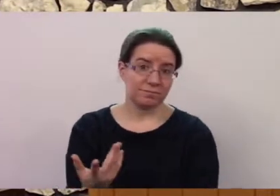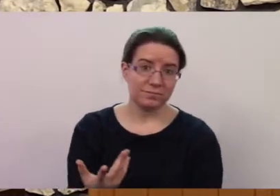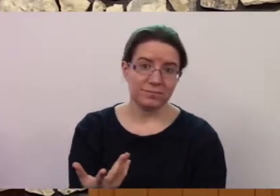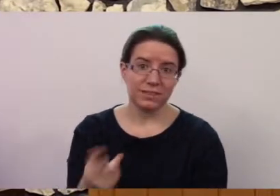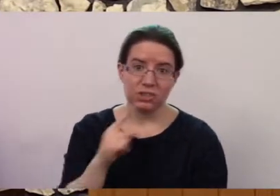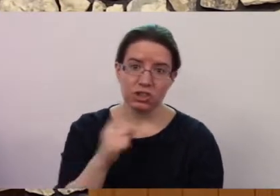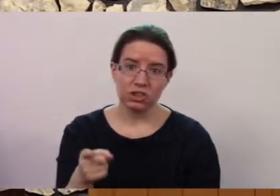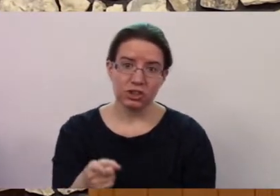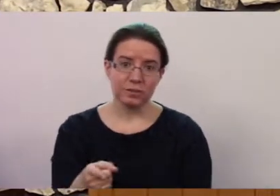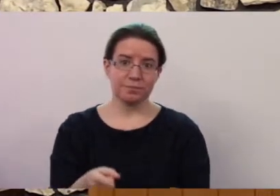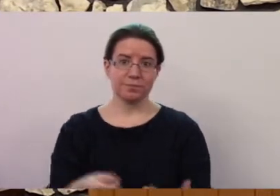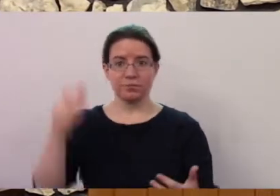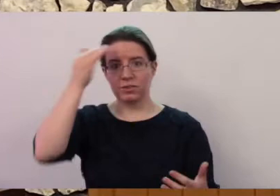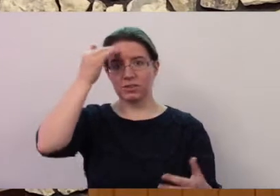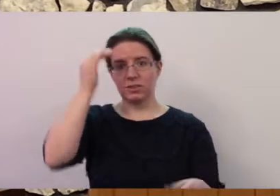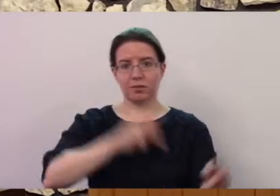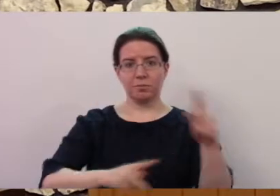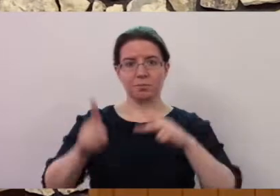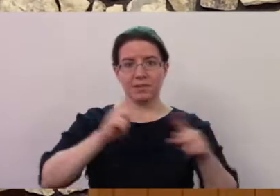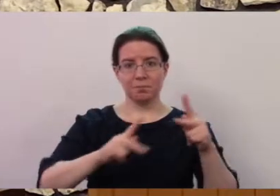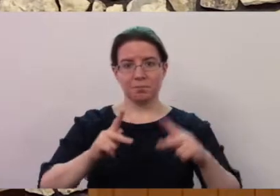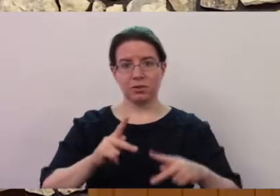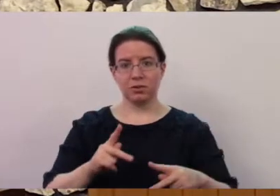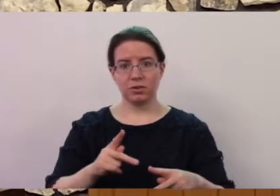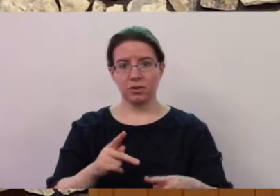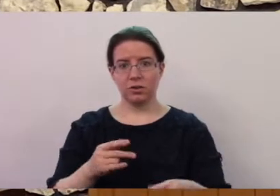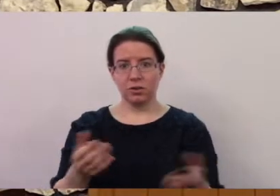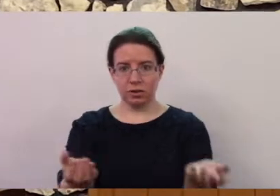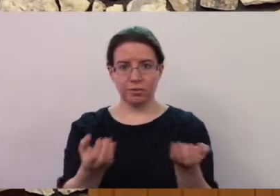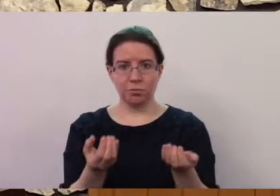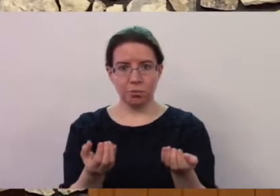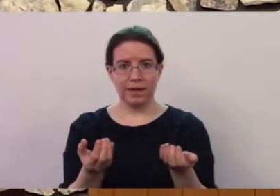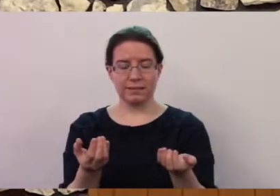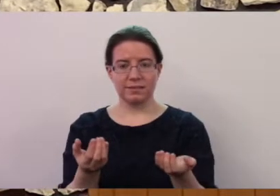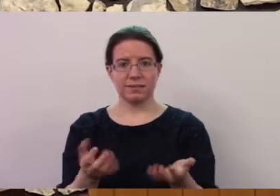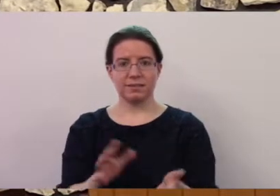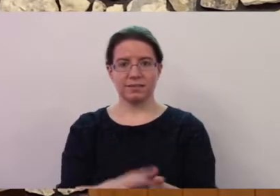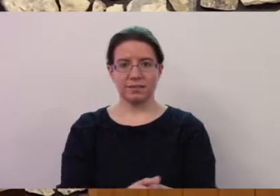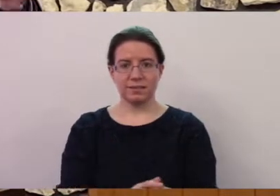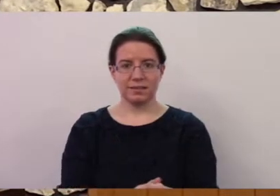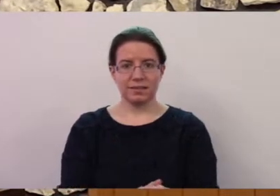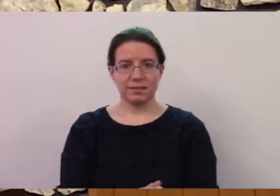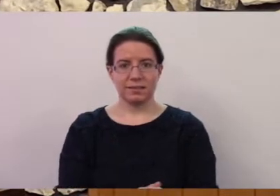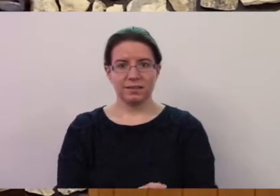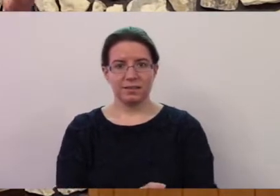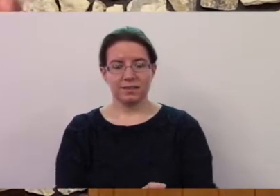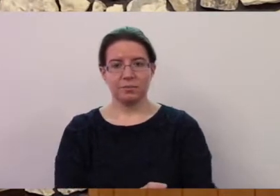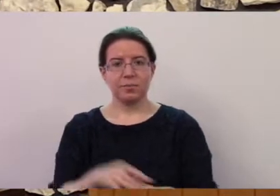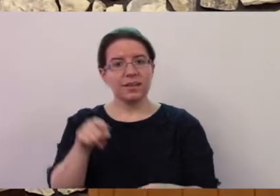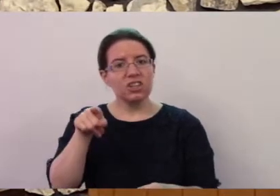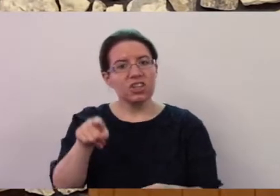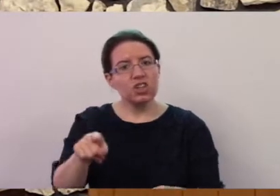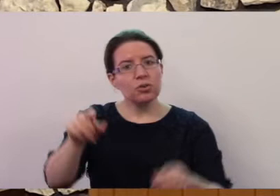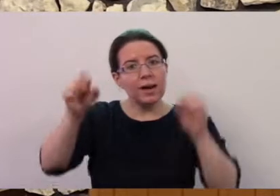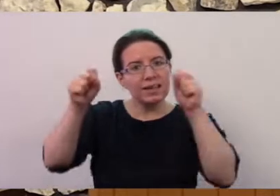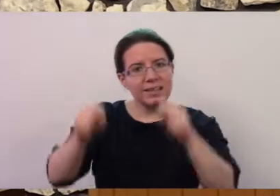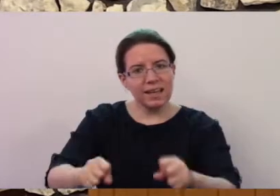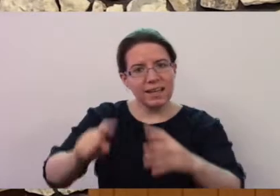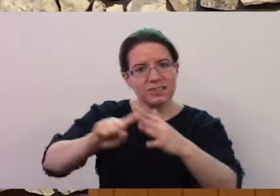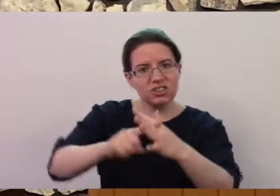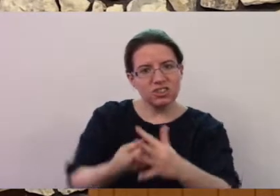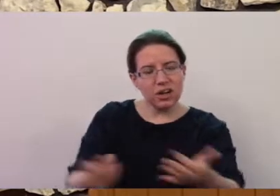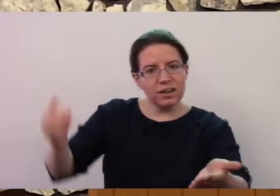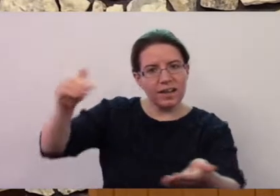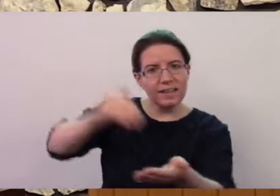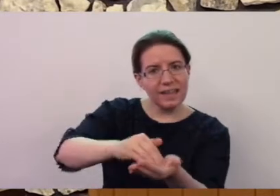very short amount of time, you've heard somebody say, I wish I could start off. I just regret what I've done, what I've been, and all that. But you can